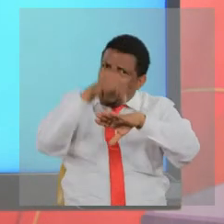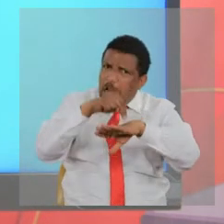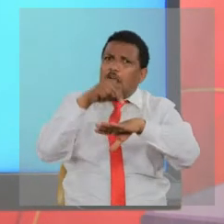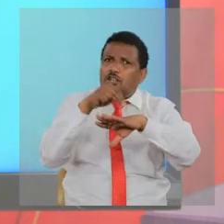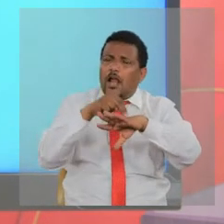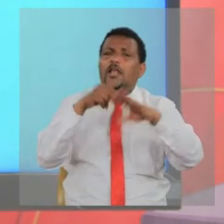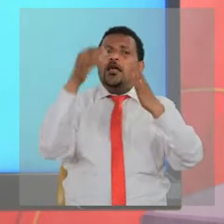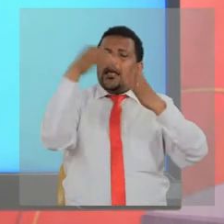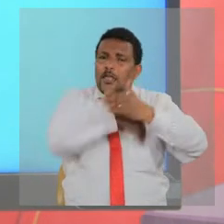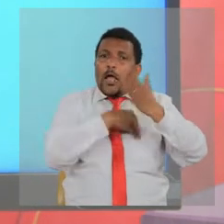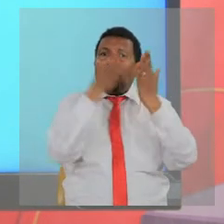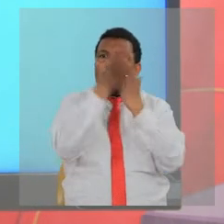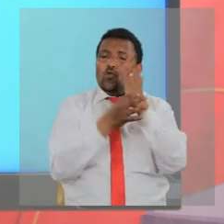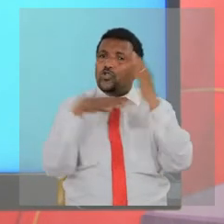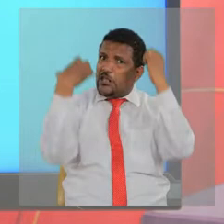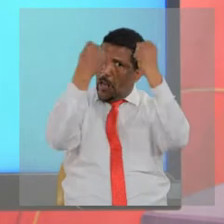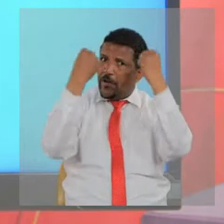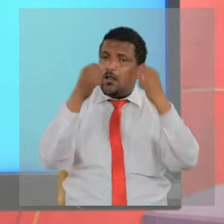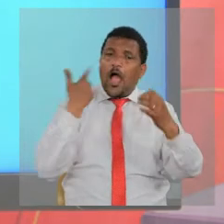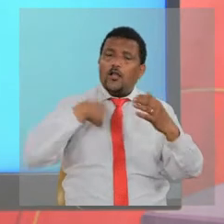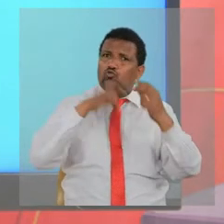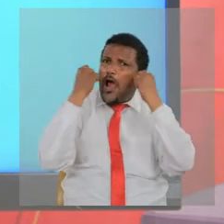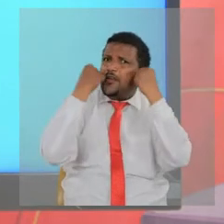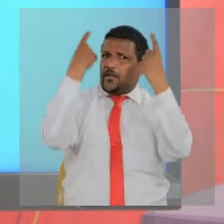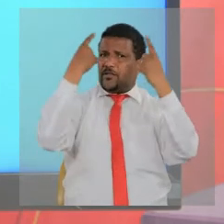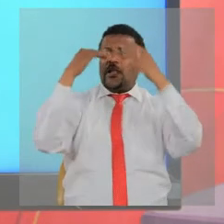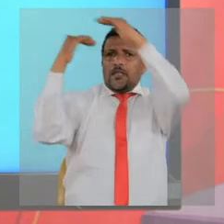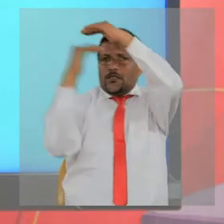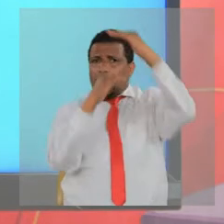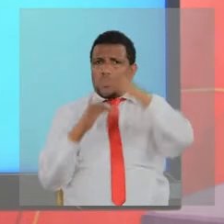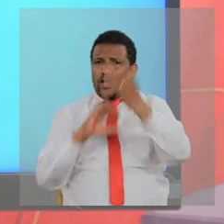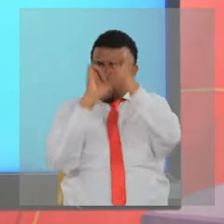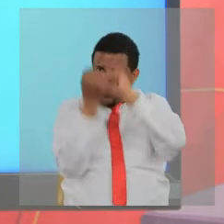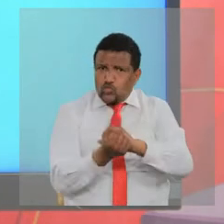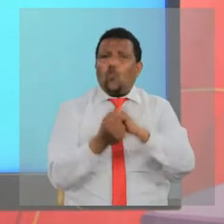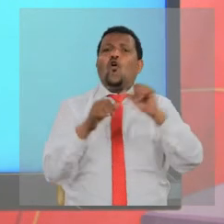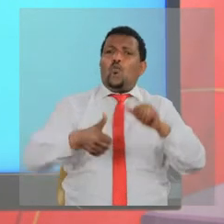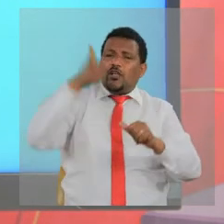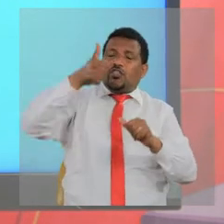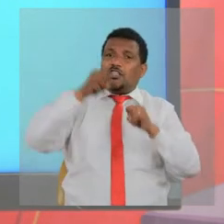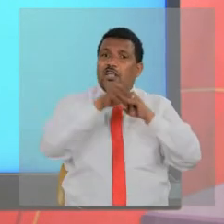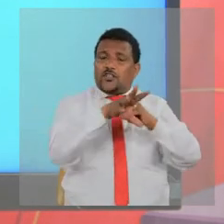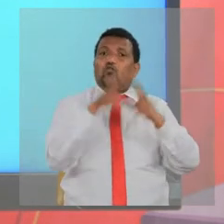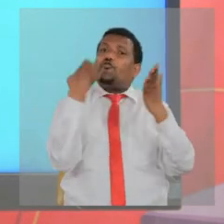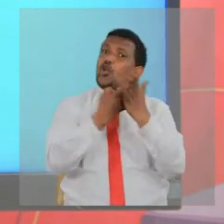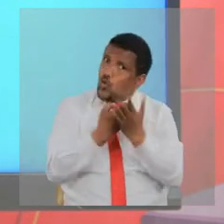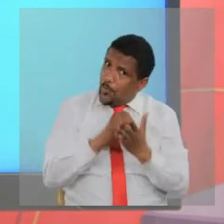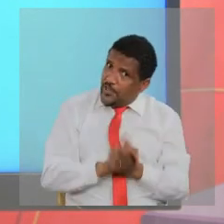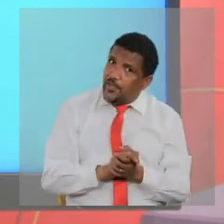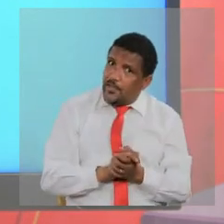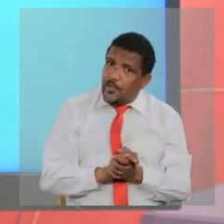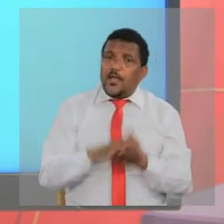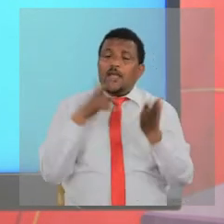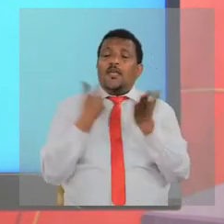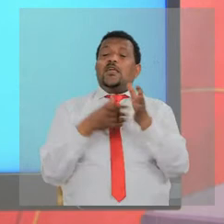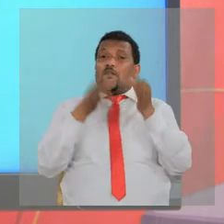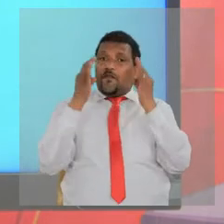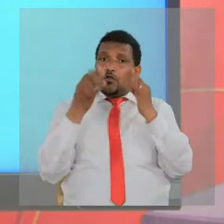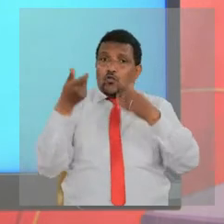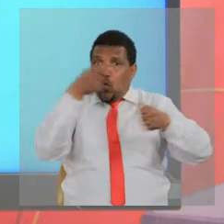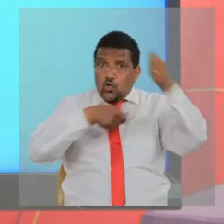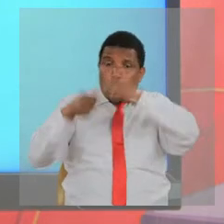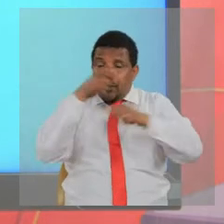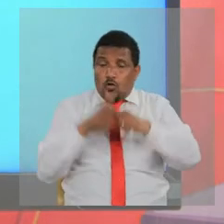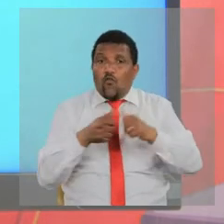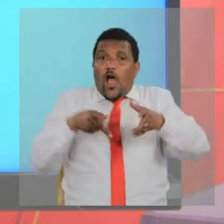accounting is it enables us to understand the structural changes among major sectors of the economy. Is the contribution